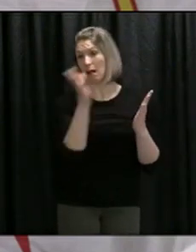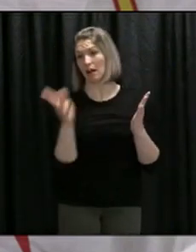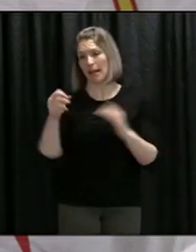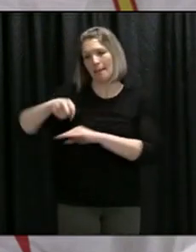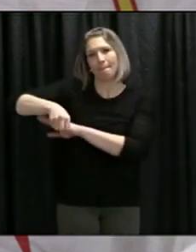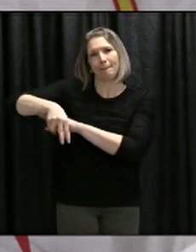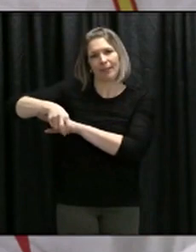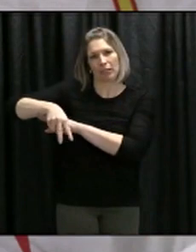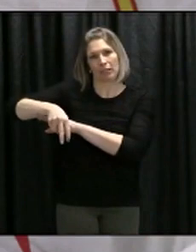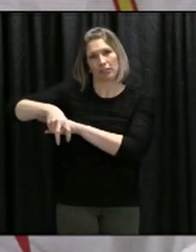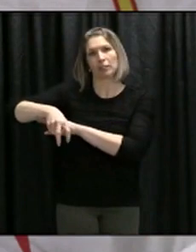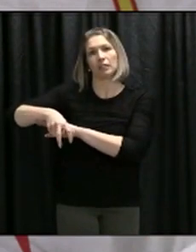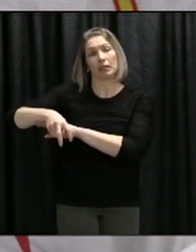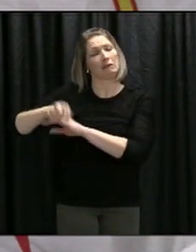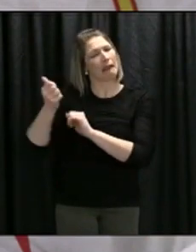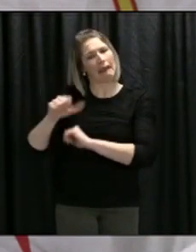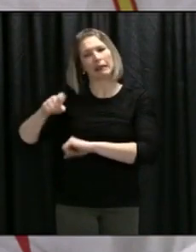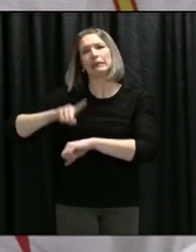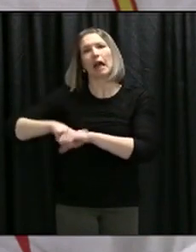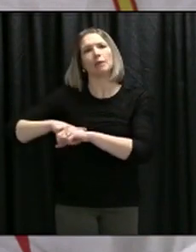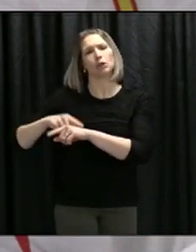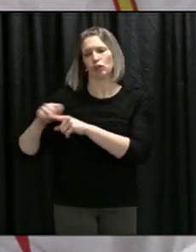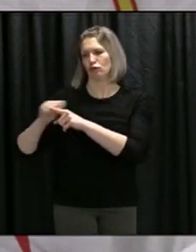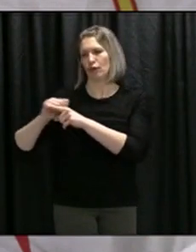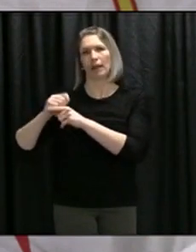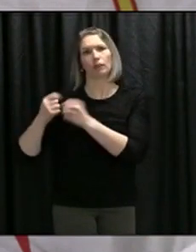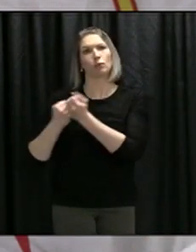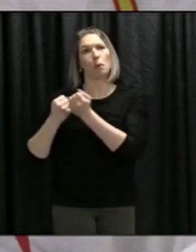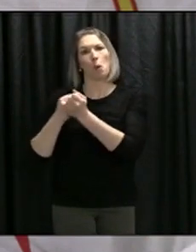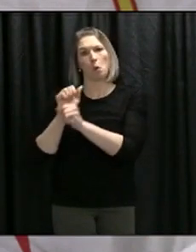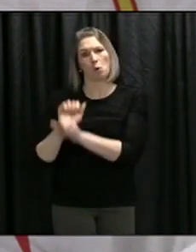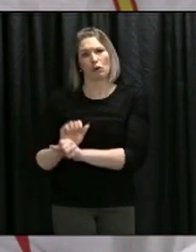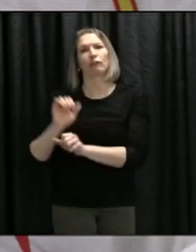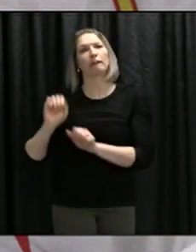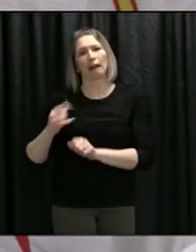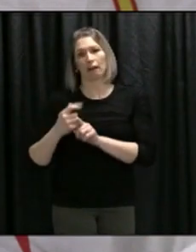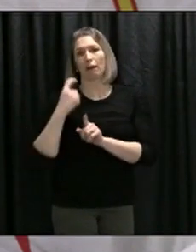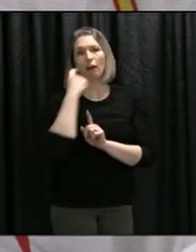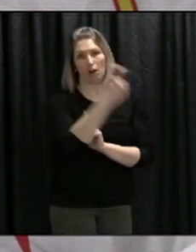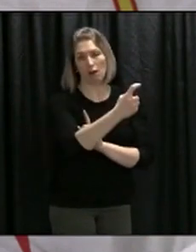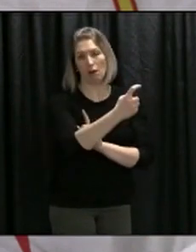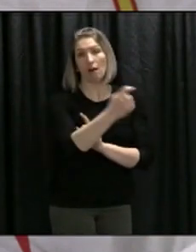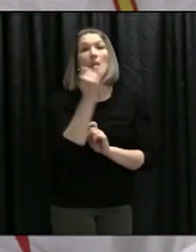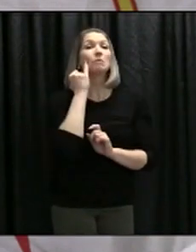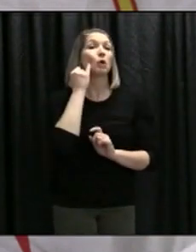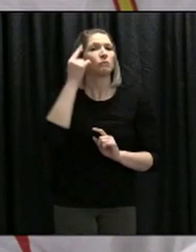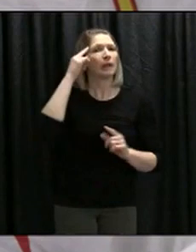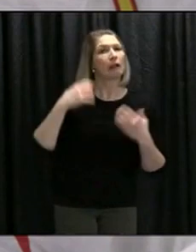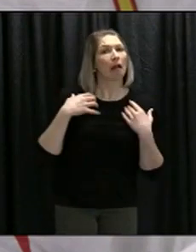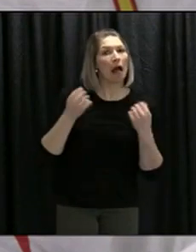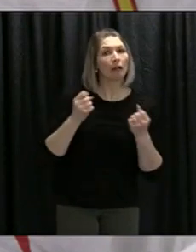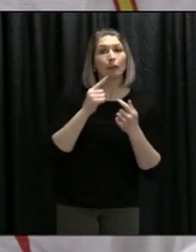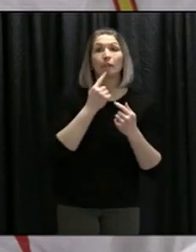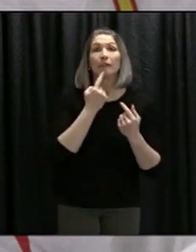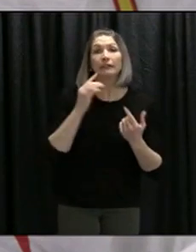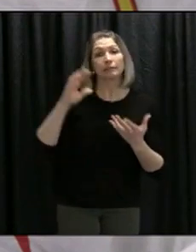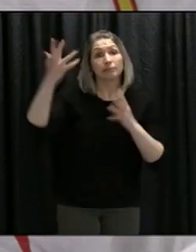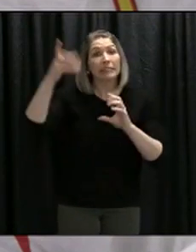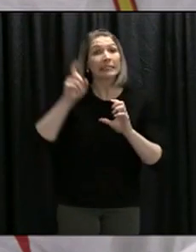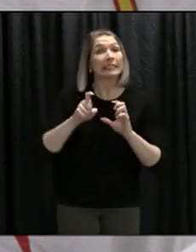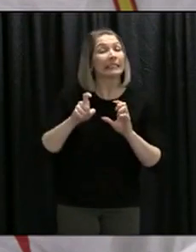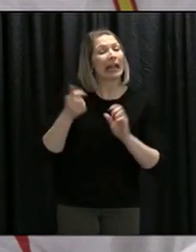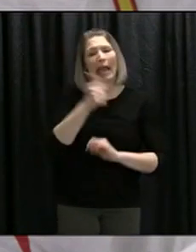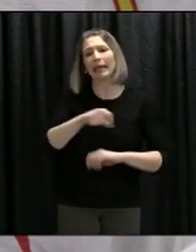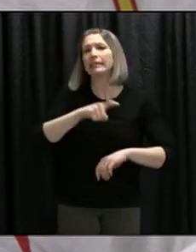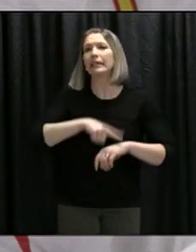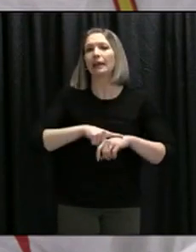listen. If you are experiencing a mental health crisis, please call the Provincial Mental Health Crisis Line 24/7